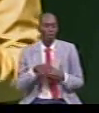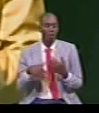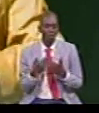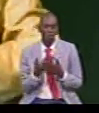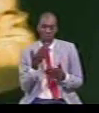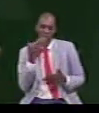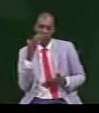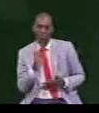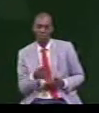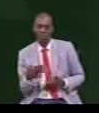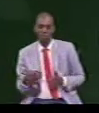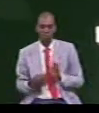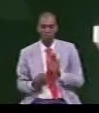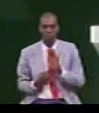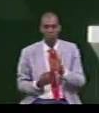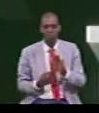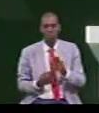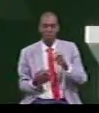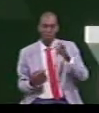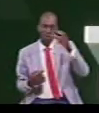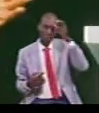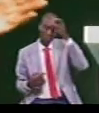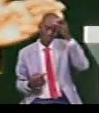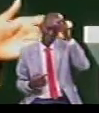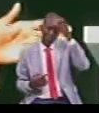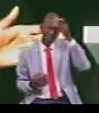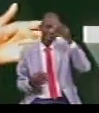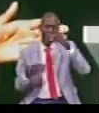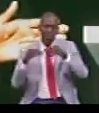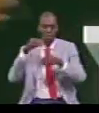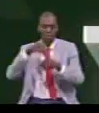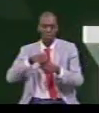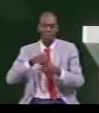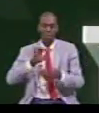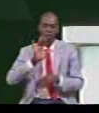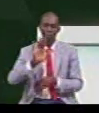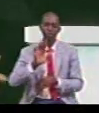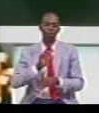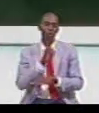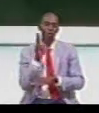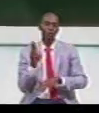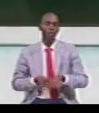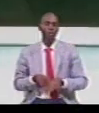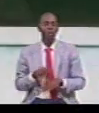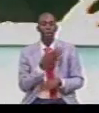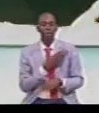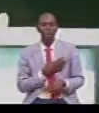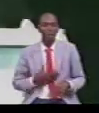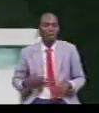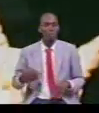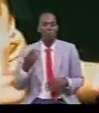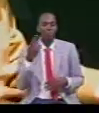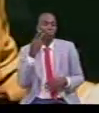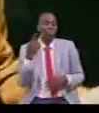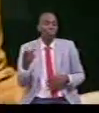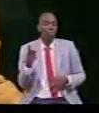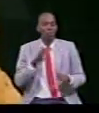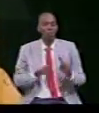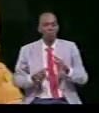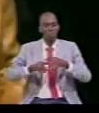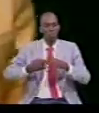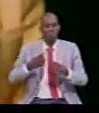things demonstrate Satan in your nature. And eventually people struggled